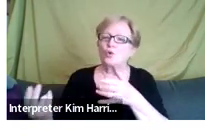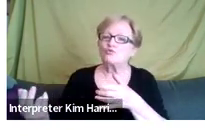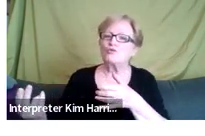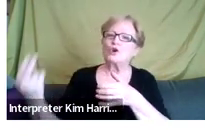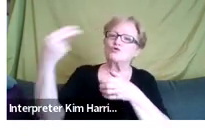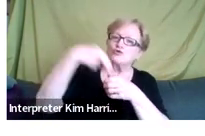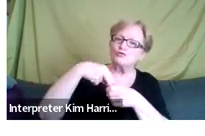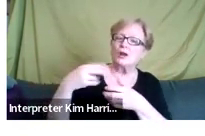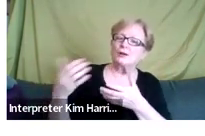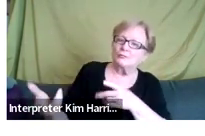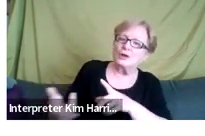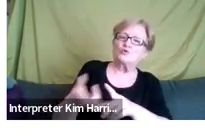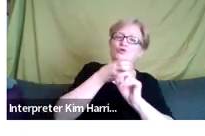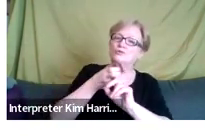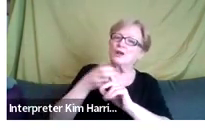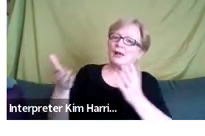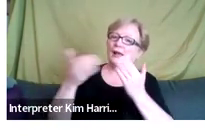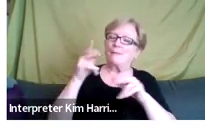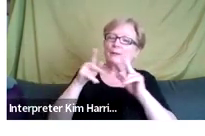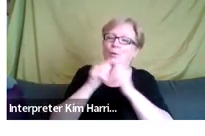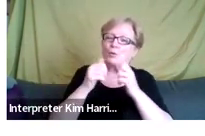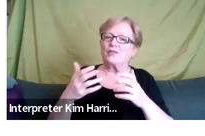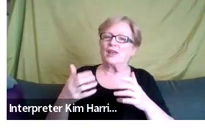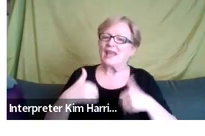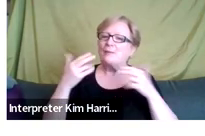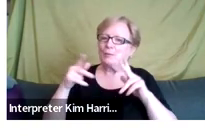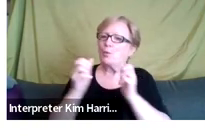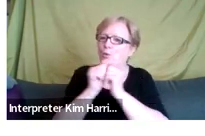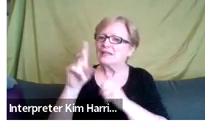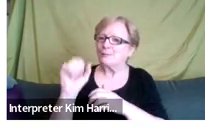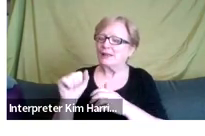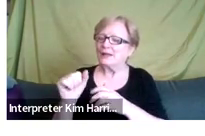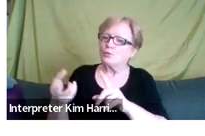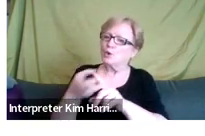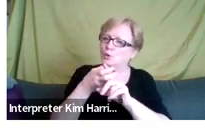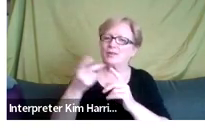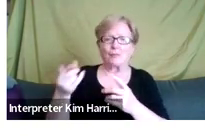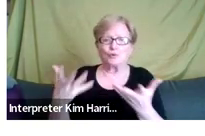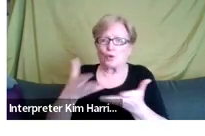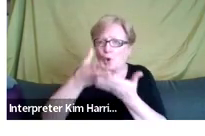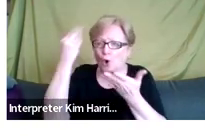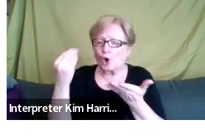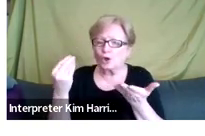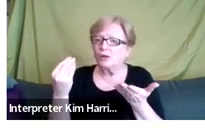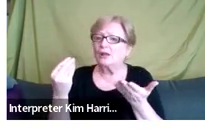know, young people with disabilities to, you know, to learn those